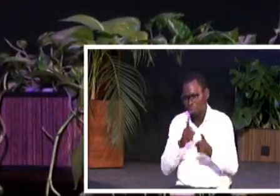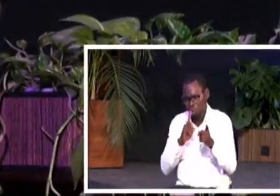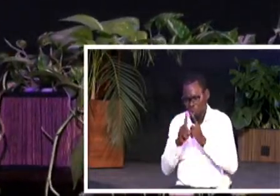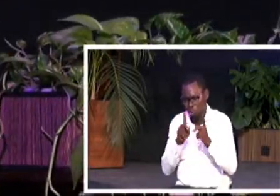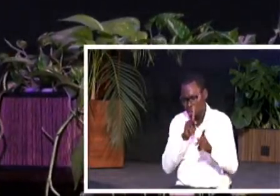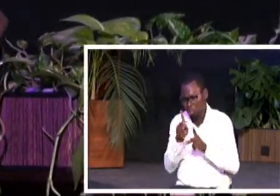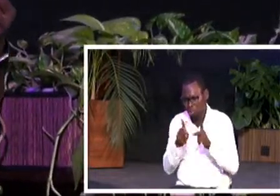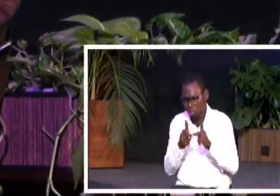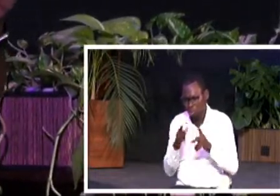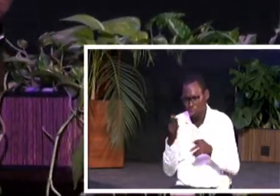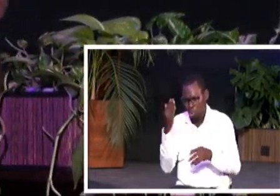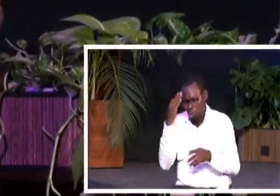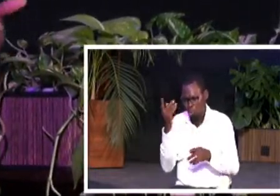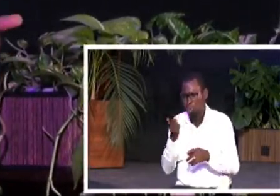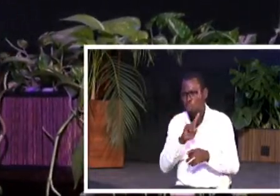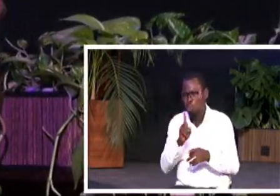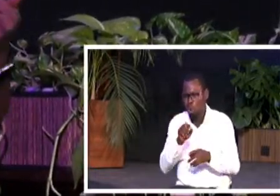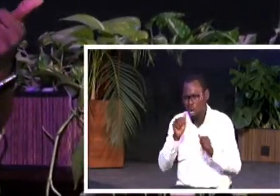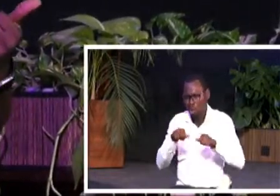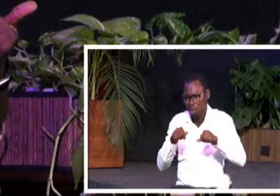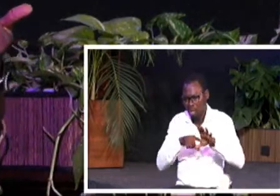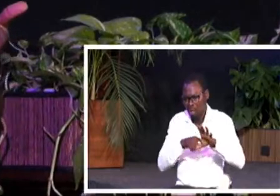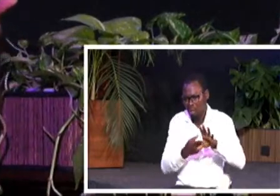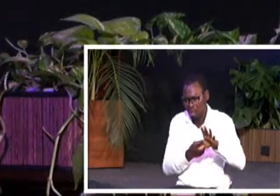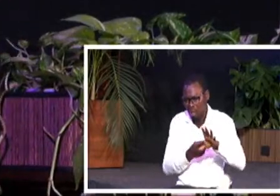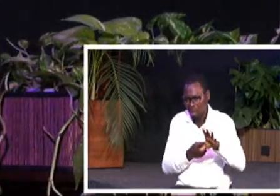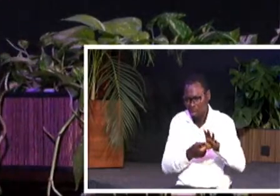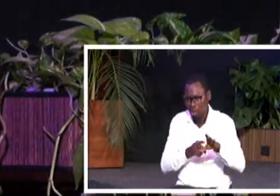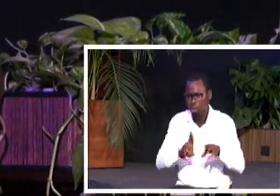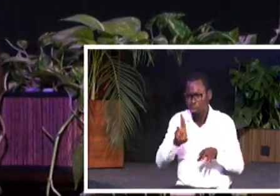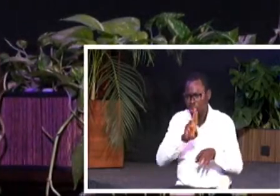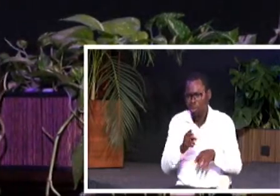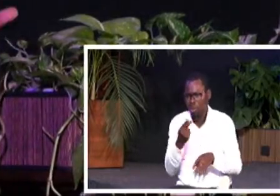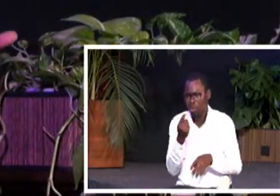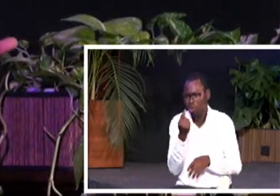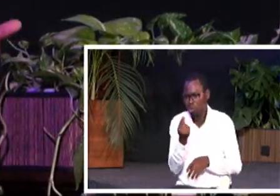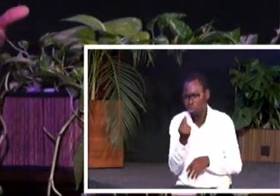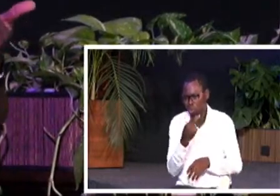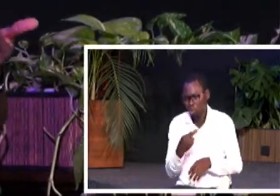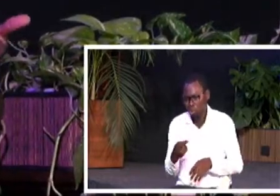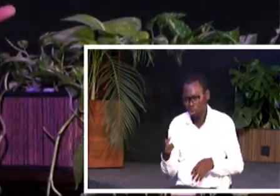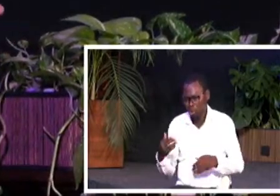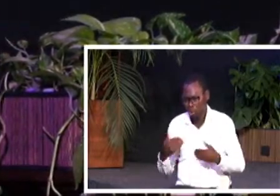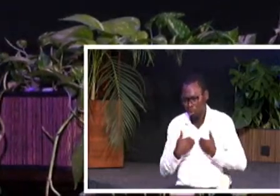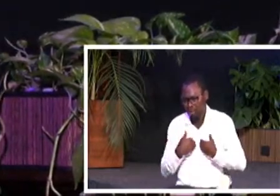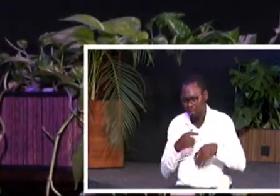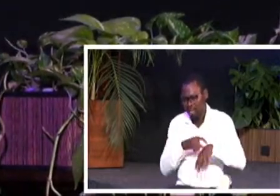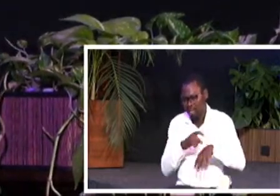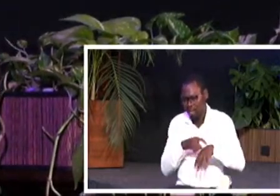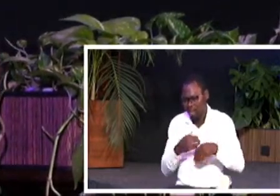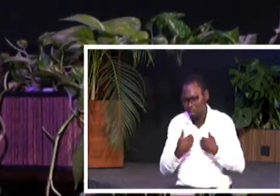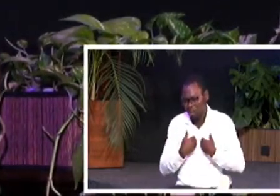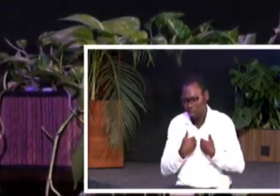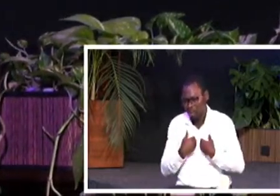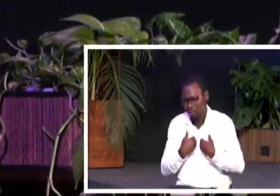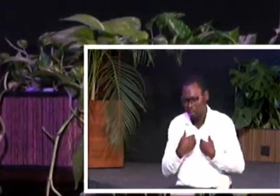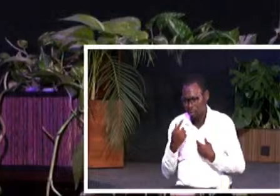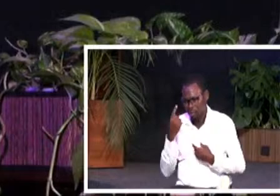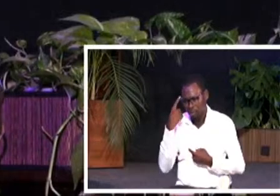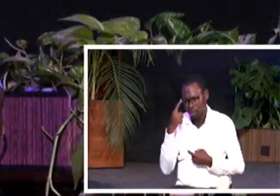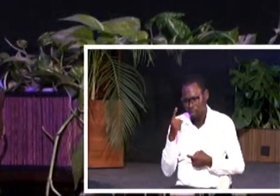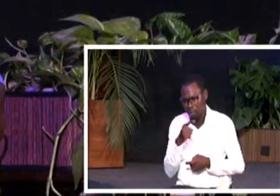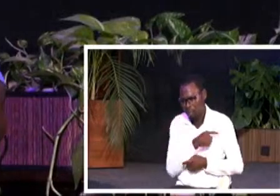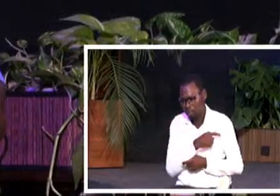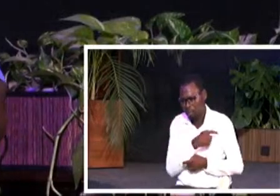where you can start using the less resources that you have, the time that you also have. For me,